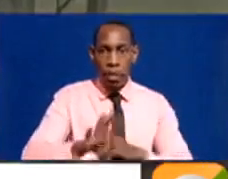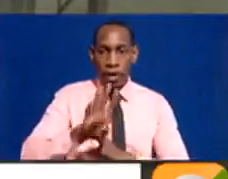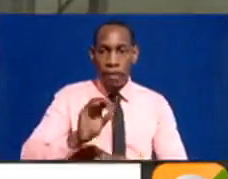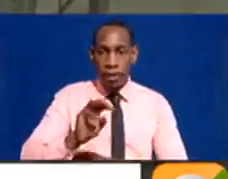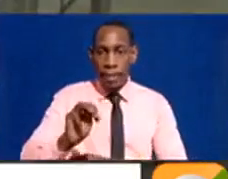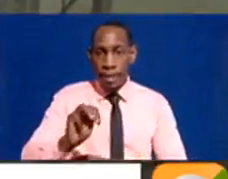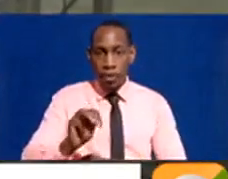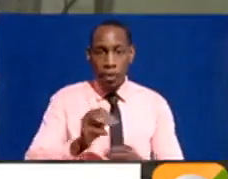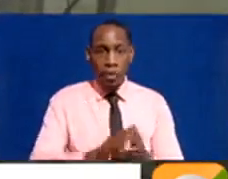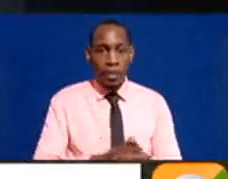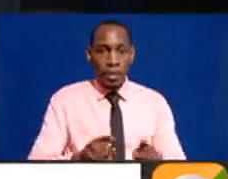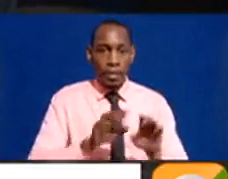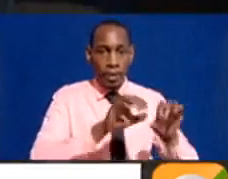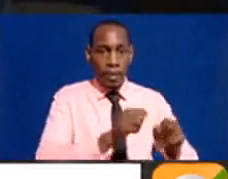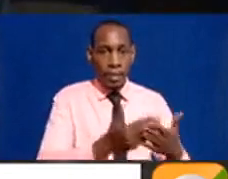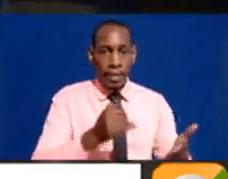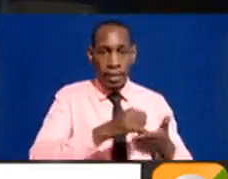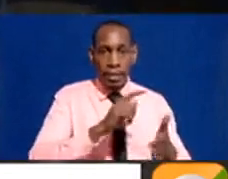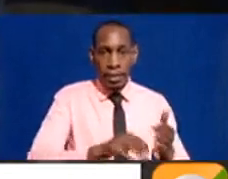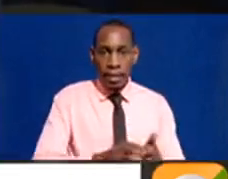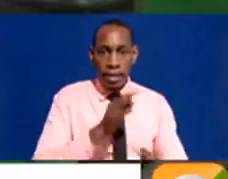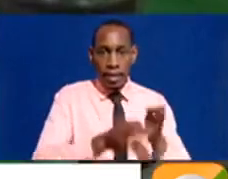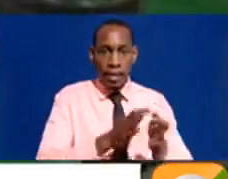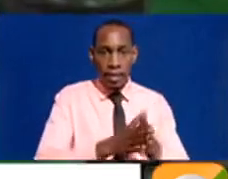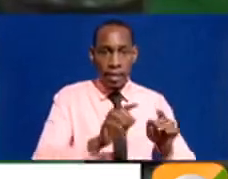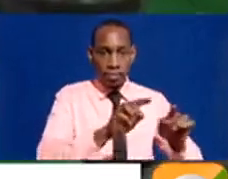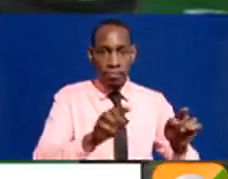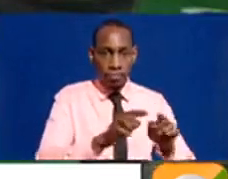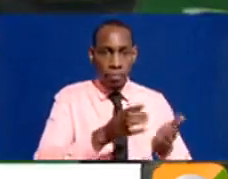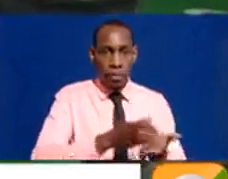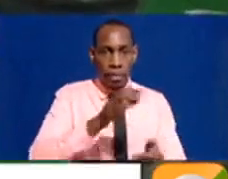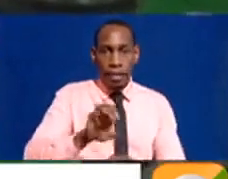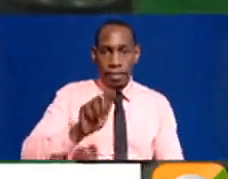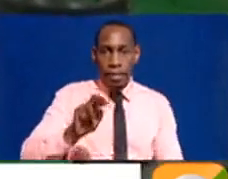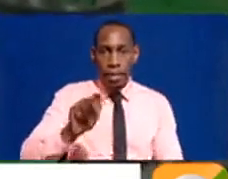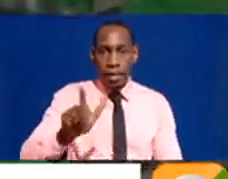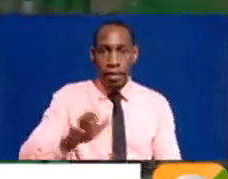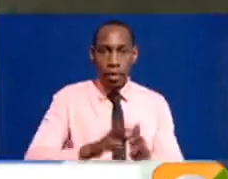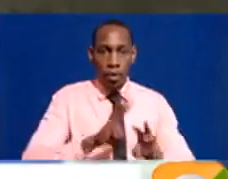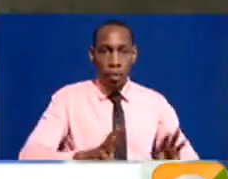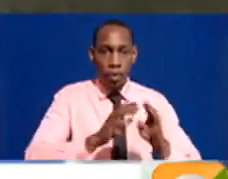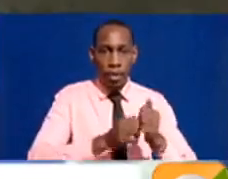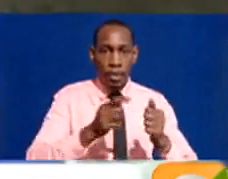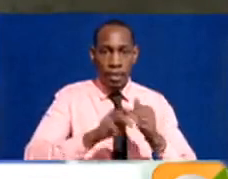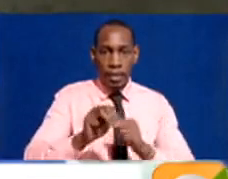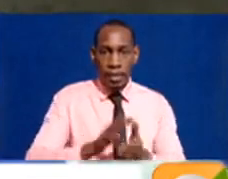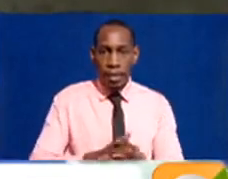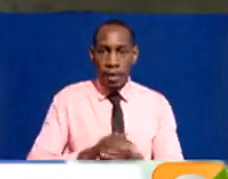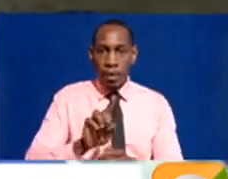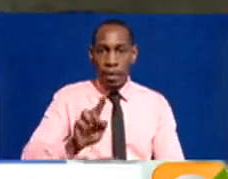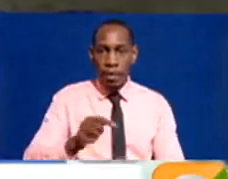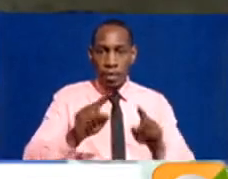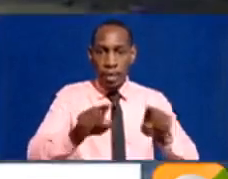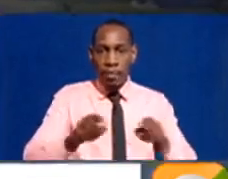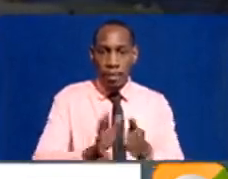million shillings. The confiscated items include 33 drums of ethanol worth 16 million shillings, 1,000 boxes containing